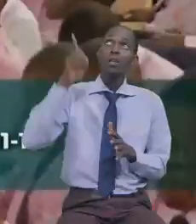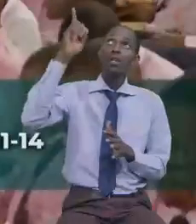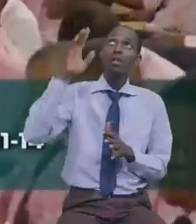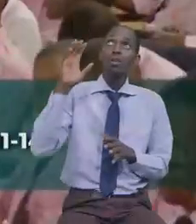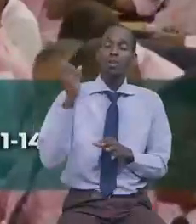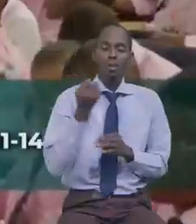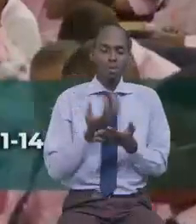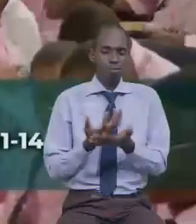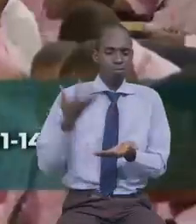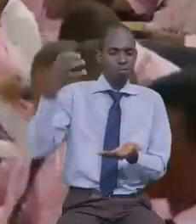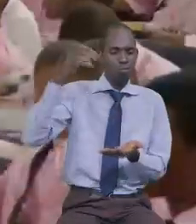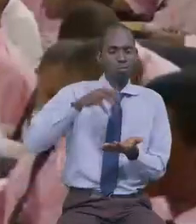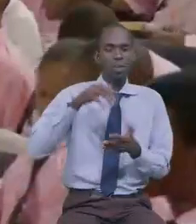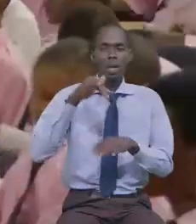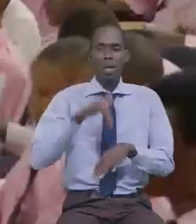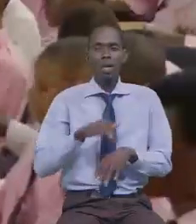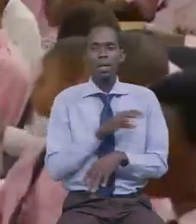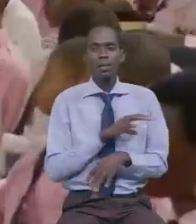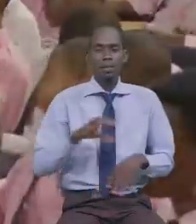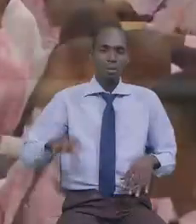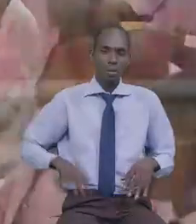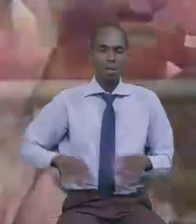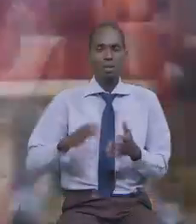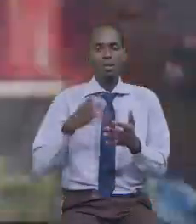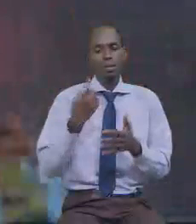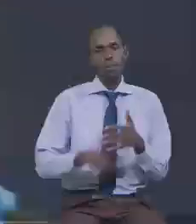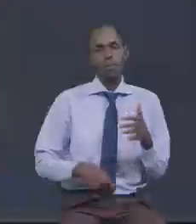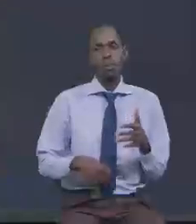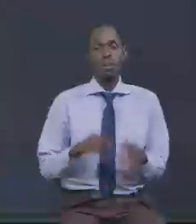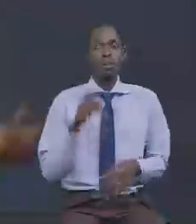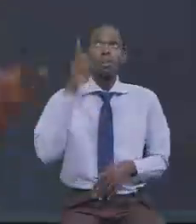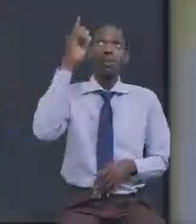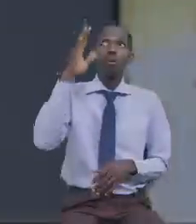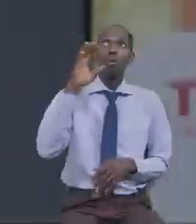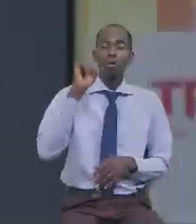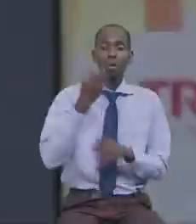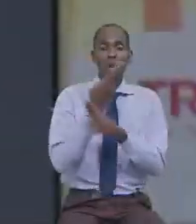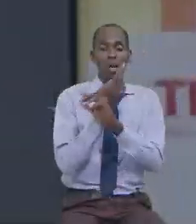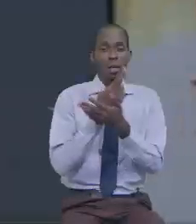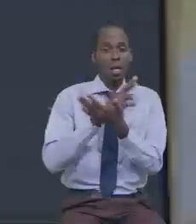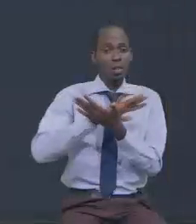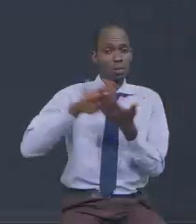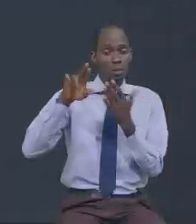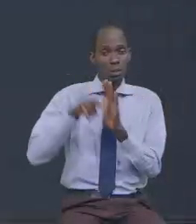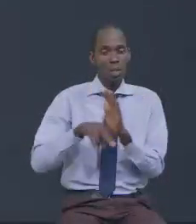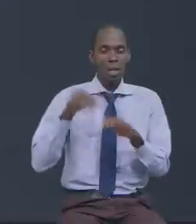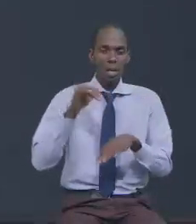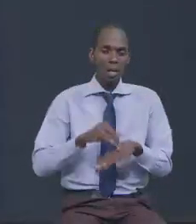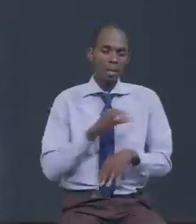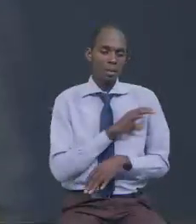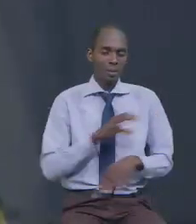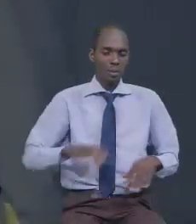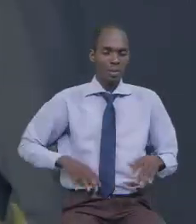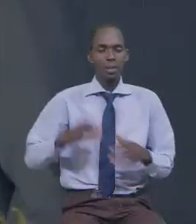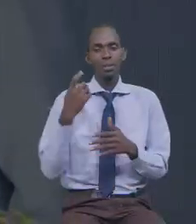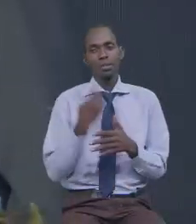Christ's expense. God's righteousness at Christ's expense. He that knew